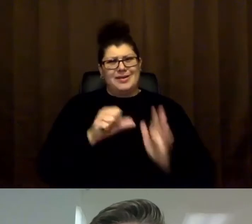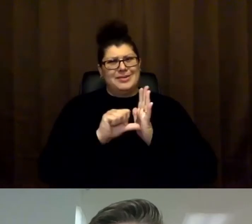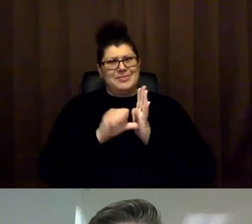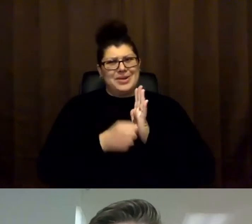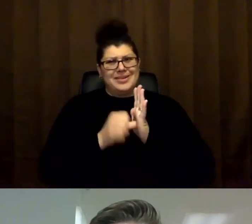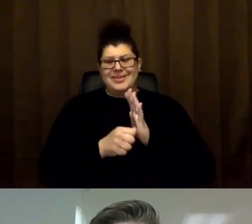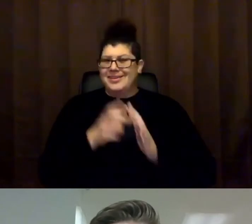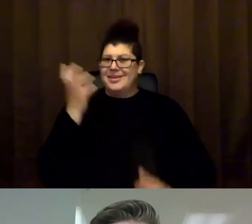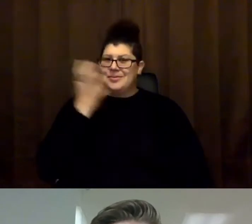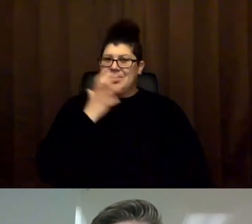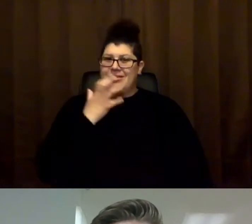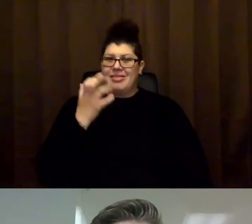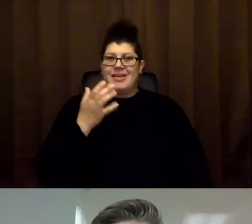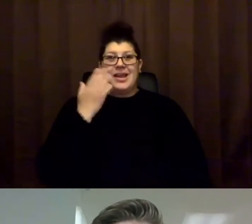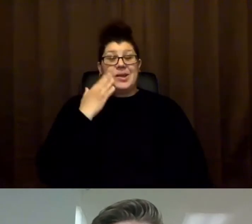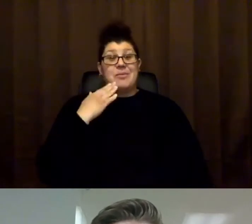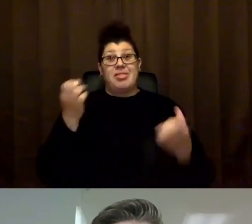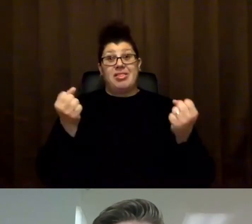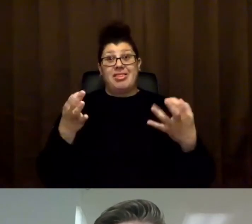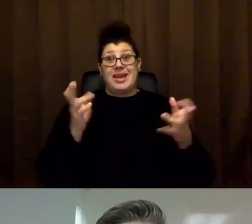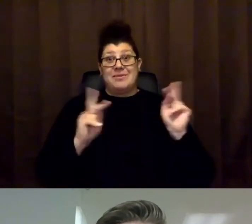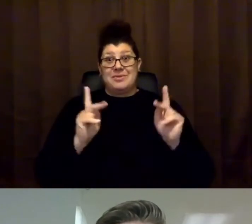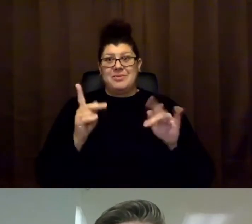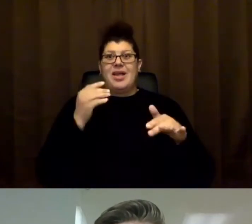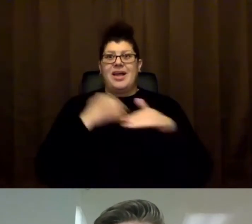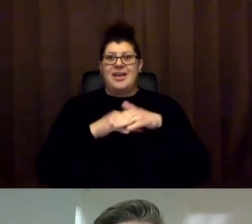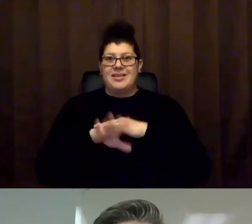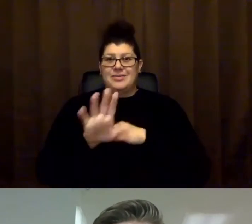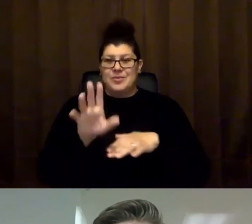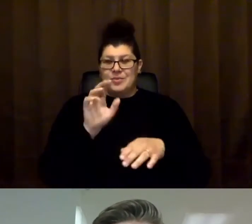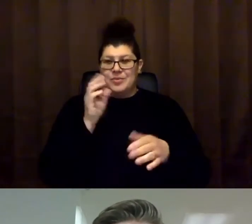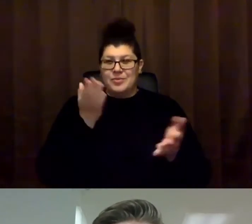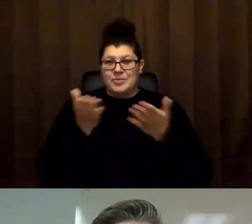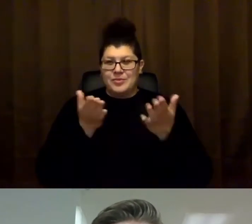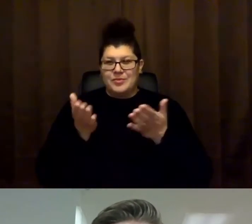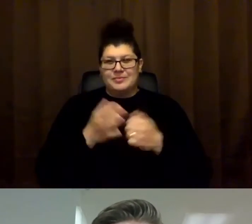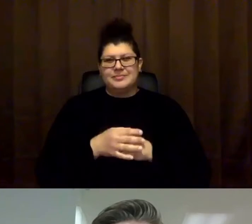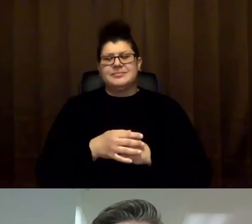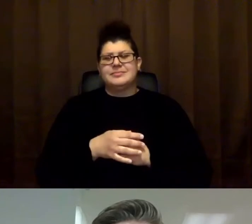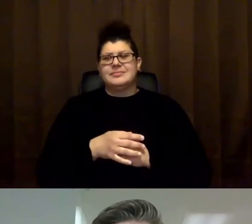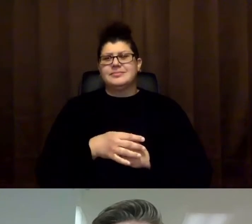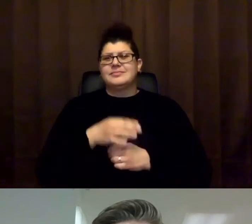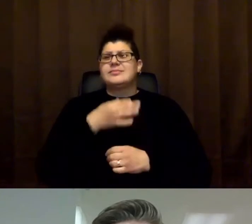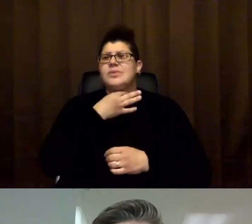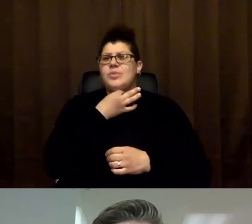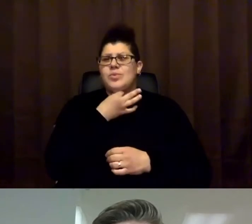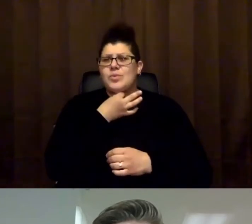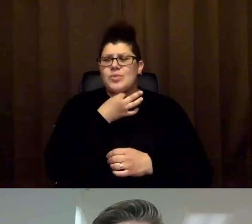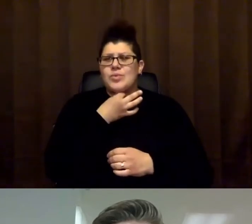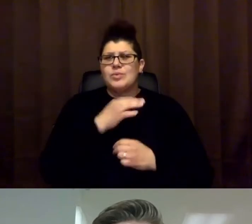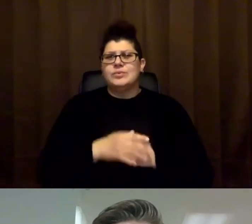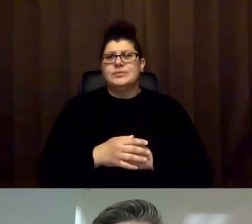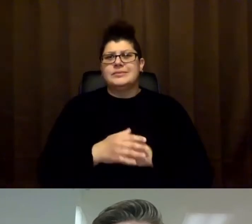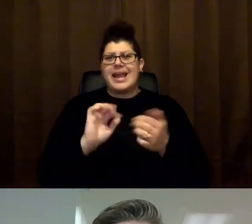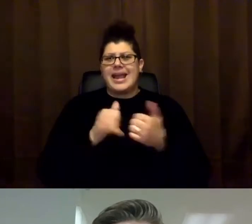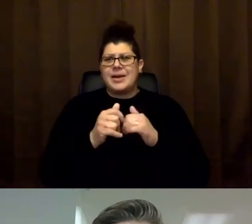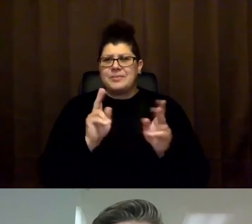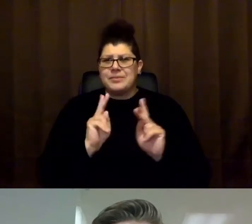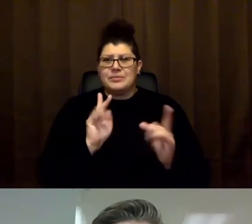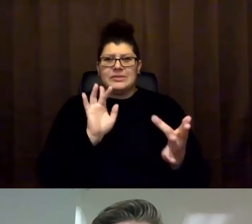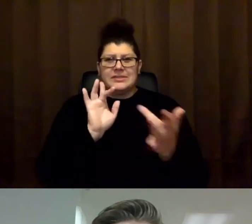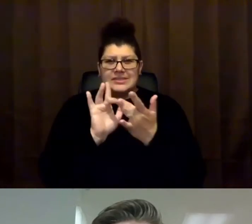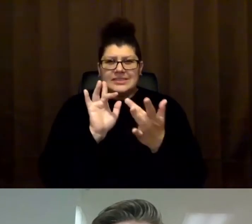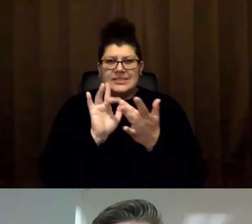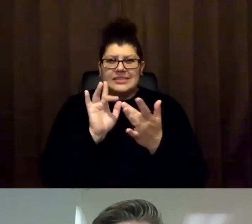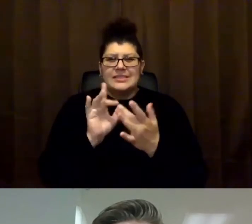And I know a lot of people who've accessed your services over the years. What further can you tell us about, how people connect with you for those services?